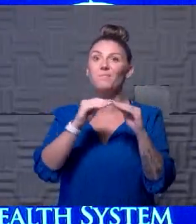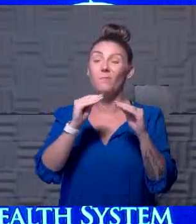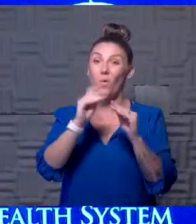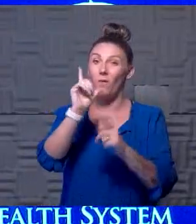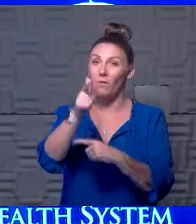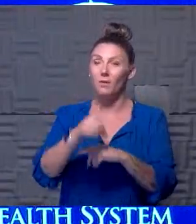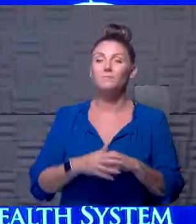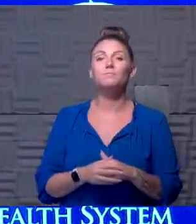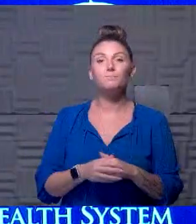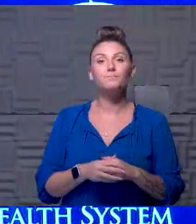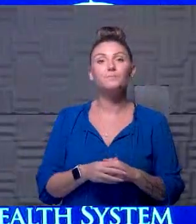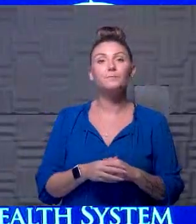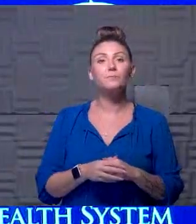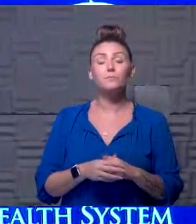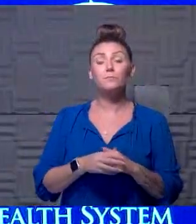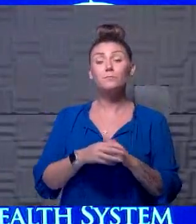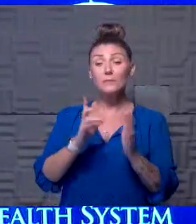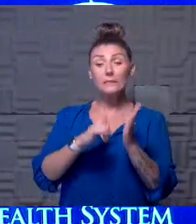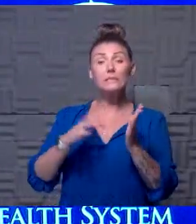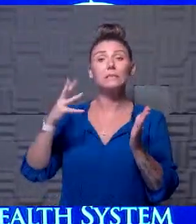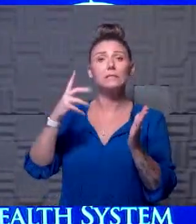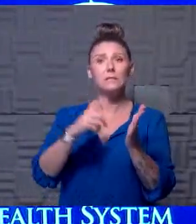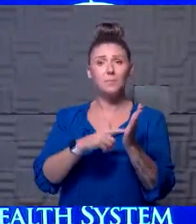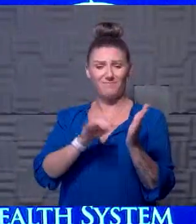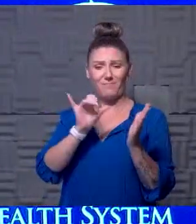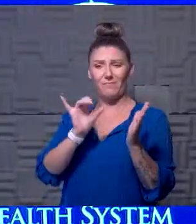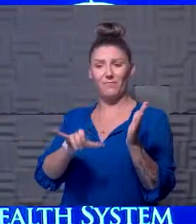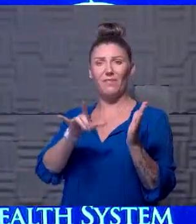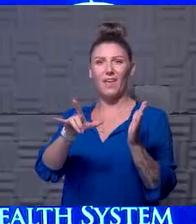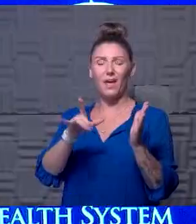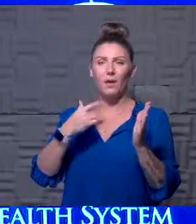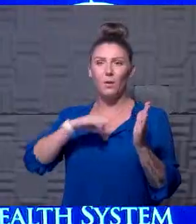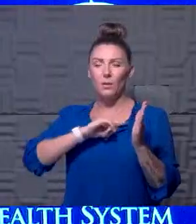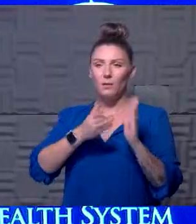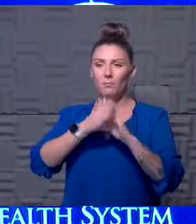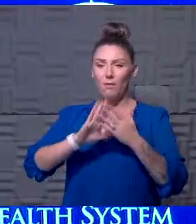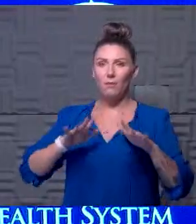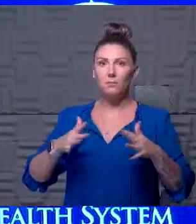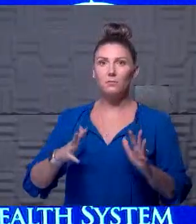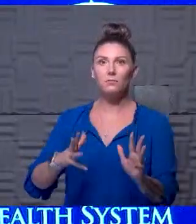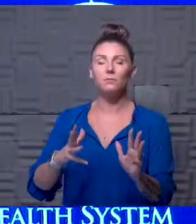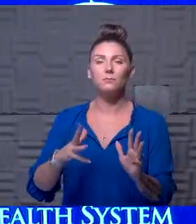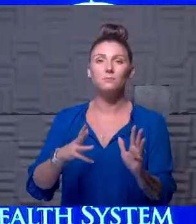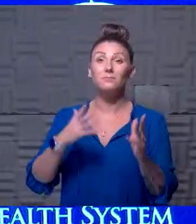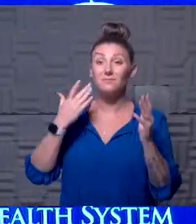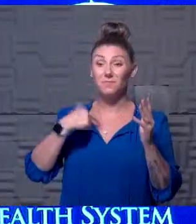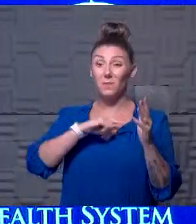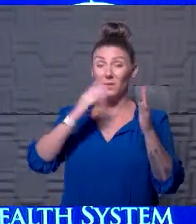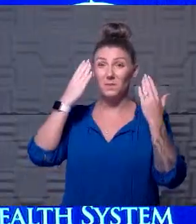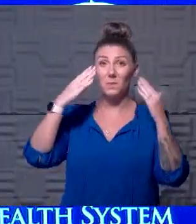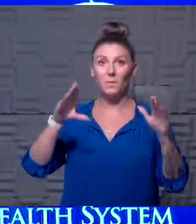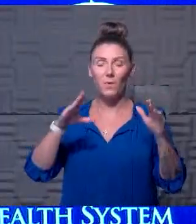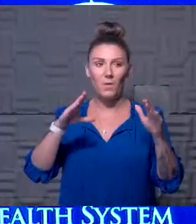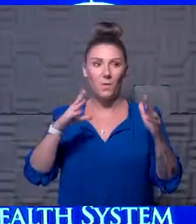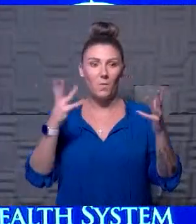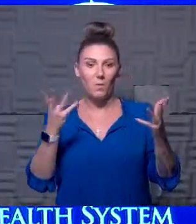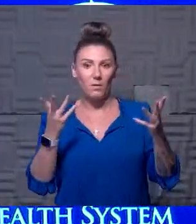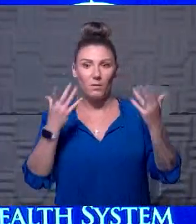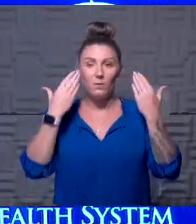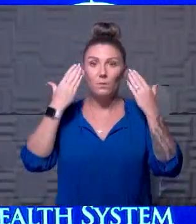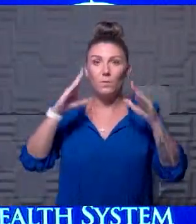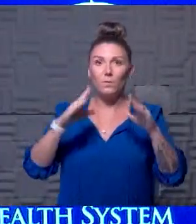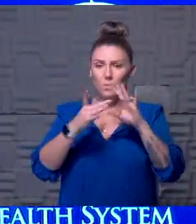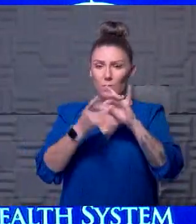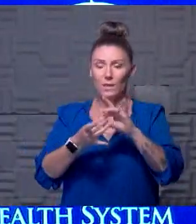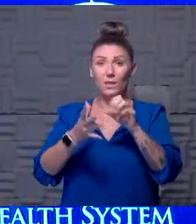goes on. And, you know, this is what sometimes gives us a little bit of nervousness. We don't know what we don't know in COVID.